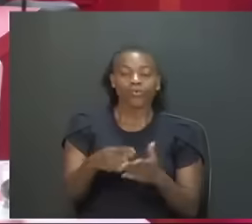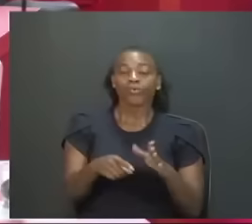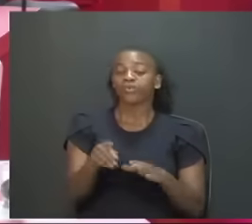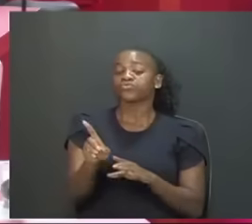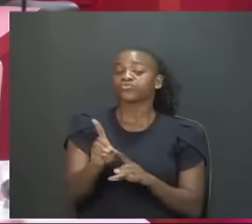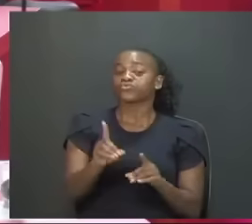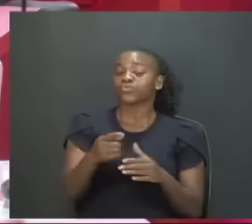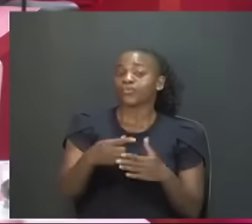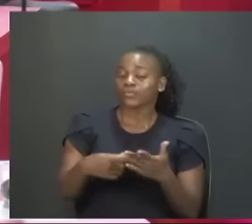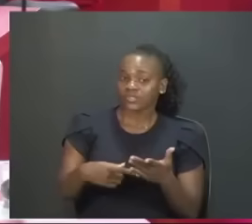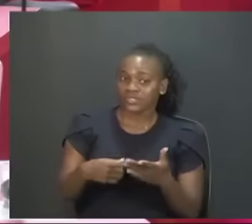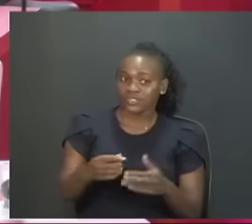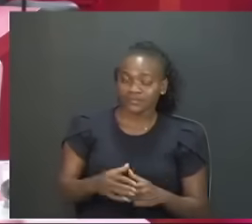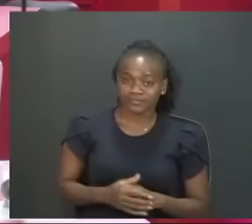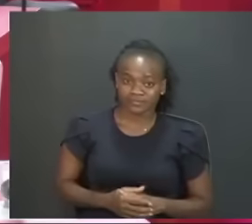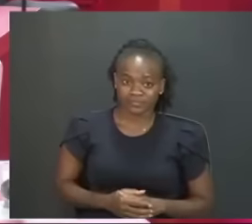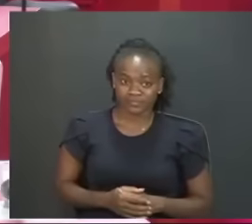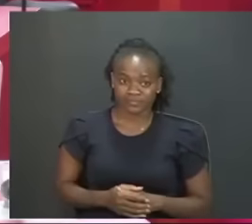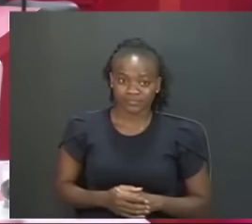is that